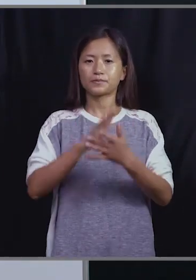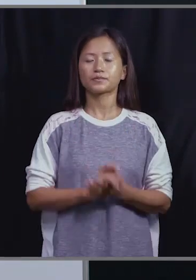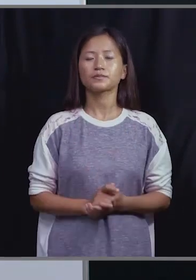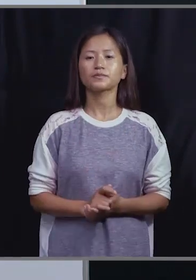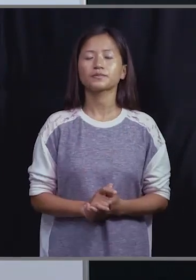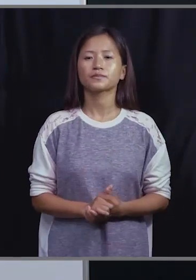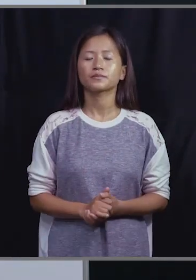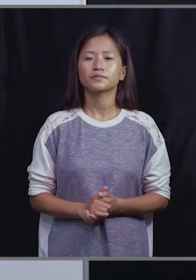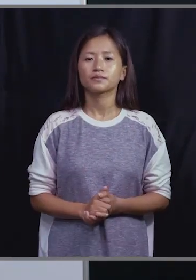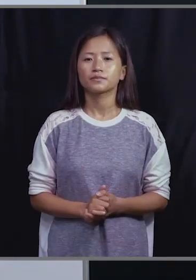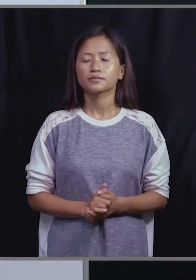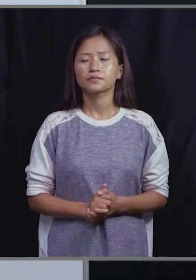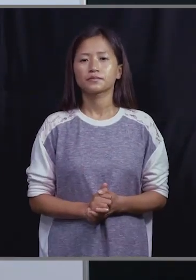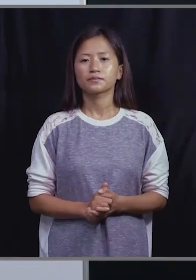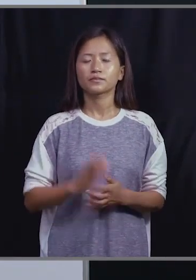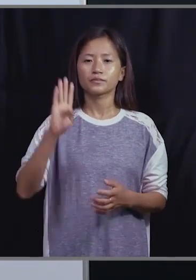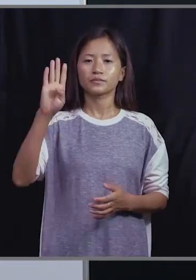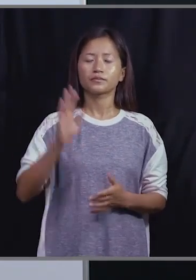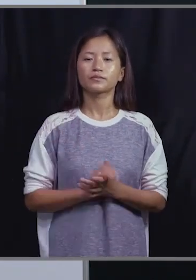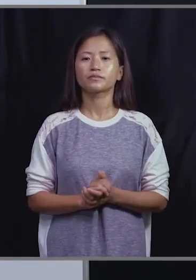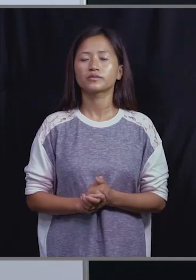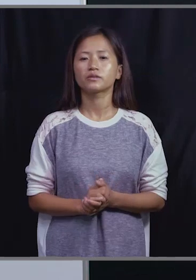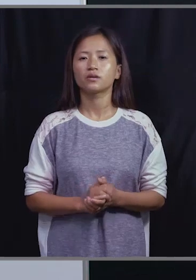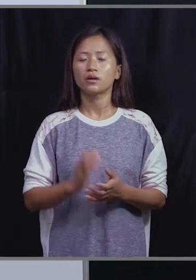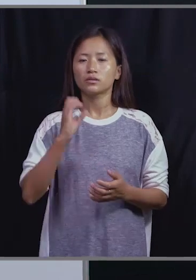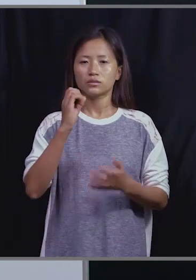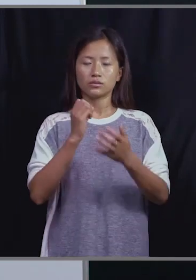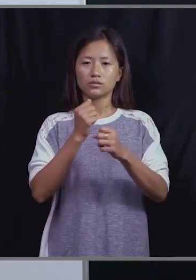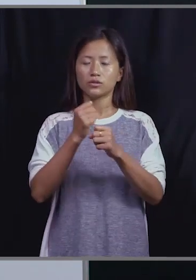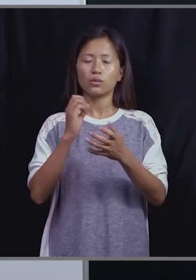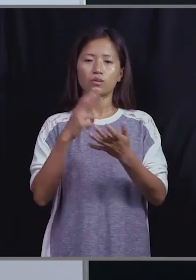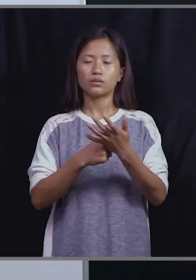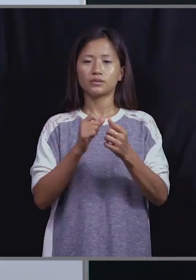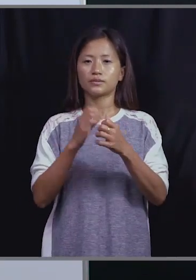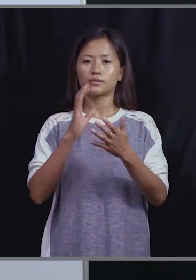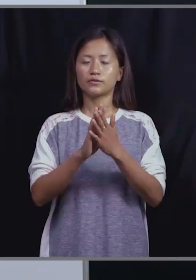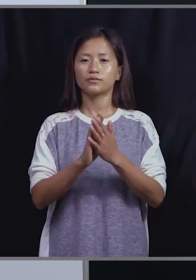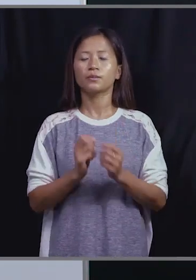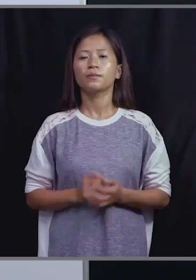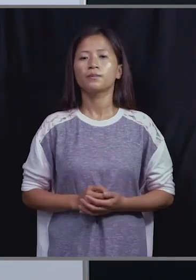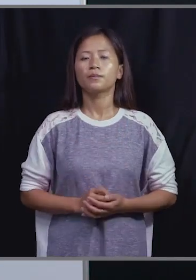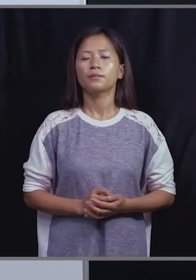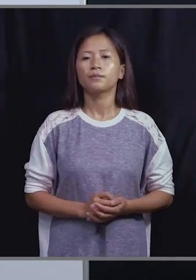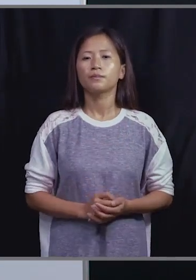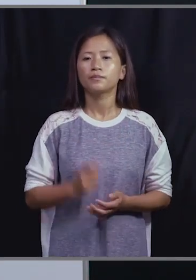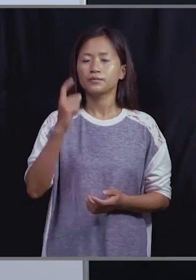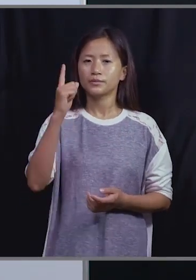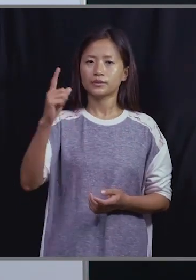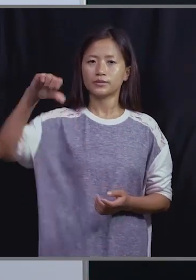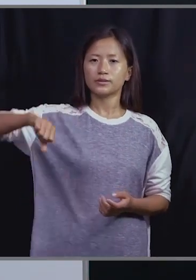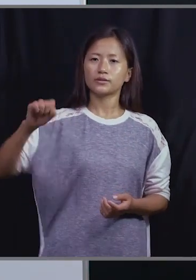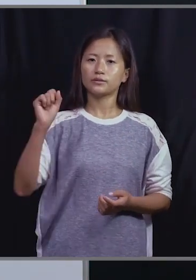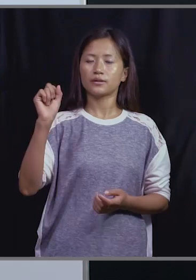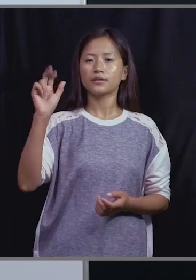military way. Okay, number 4, Gorbachev policy. Gorbachev, in